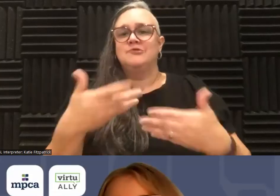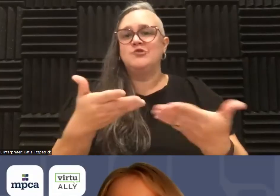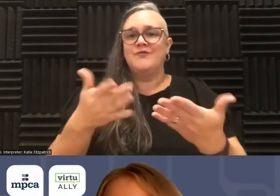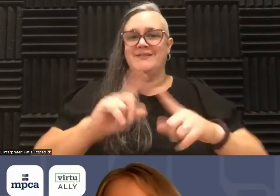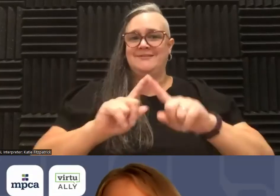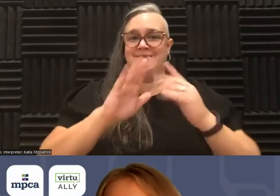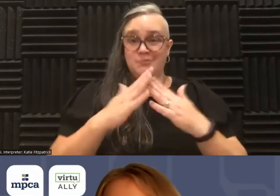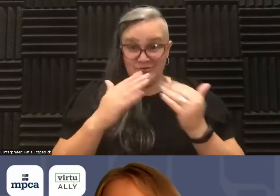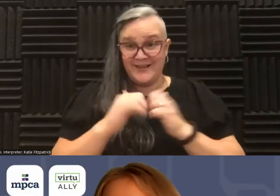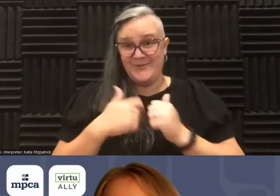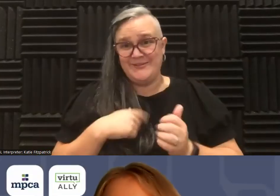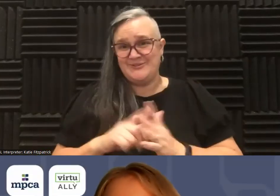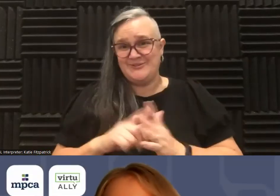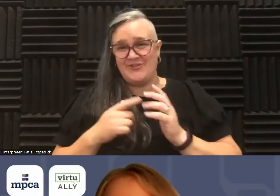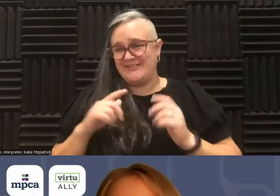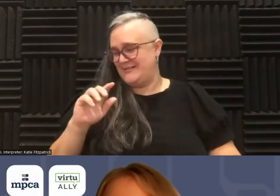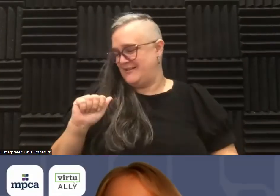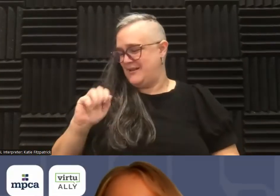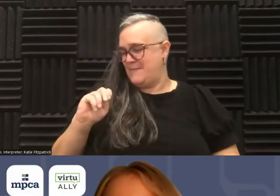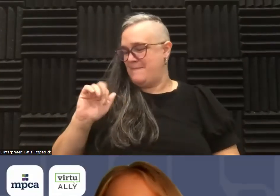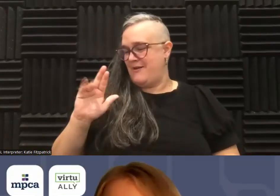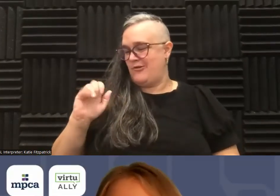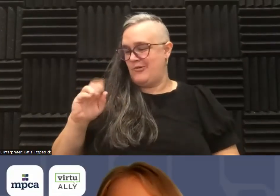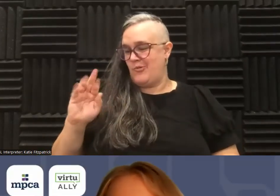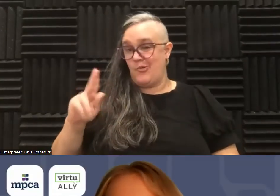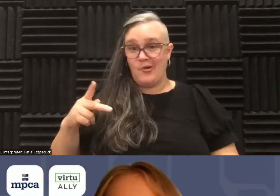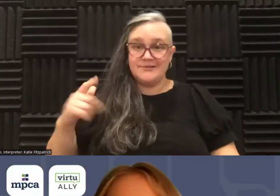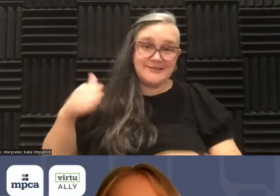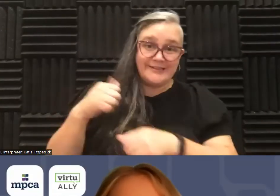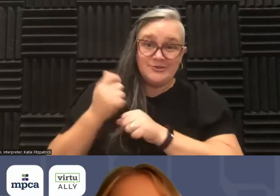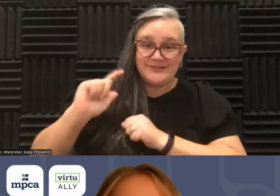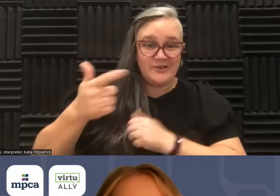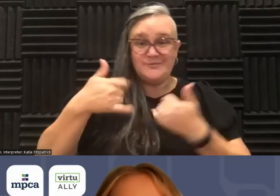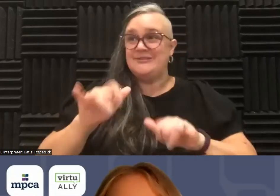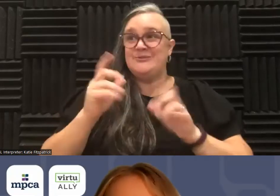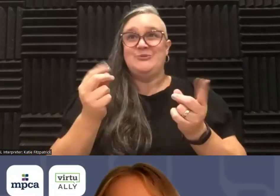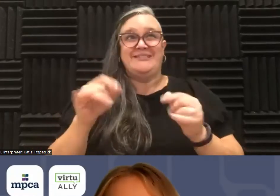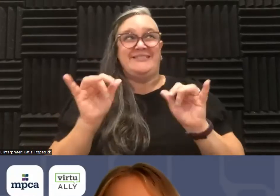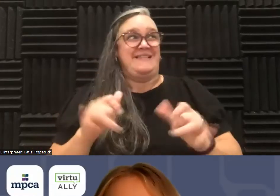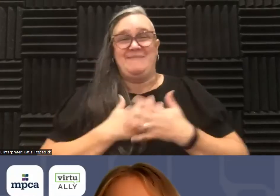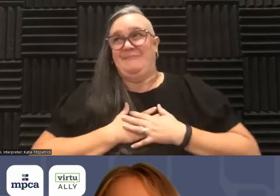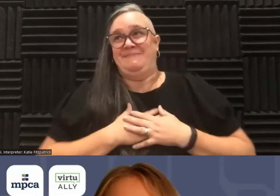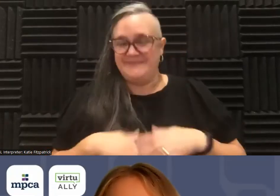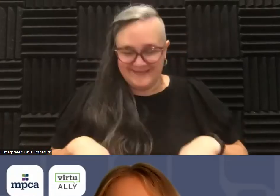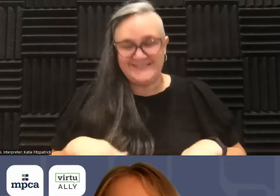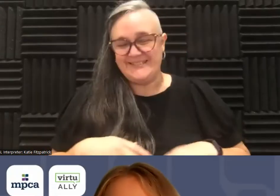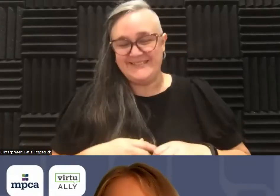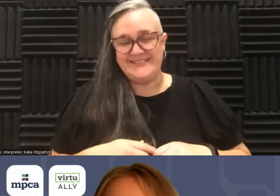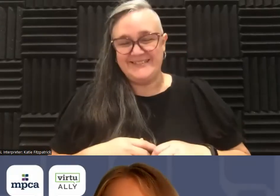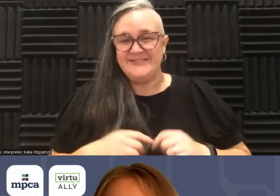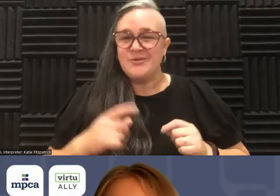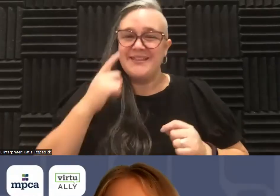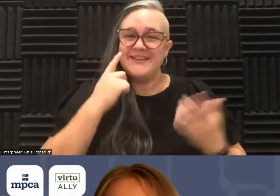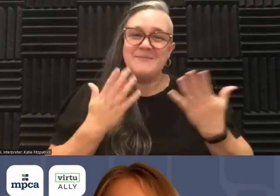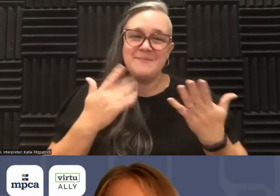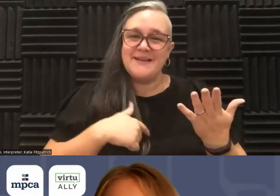that's how I started. I started off in AmeriCorps, so 10 years later, I'm still doing it. So I think maybe I would be able